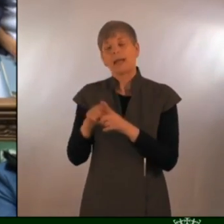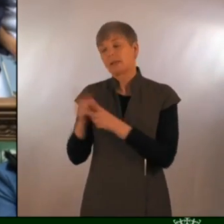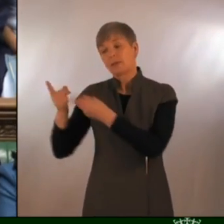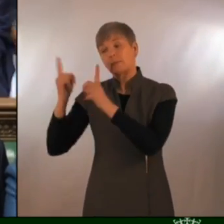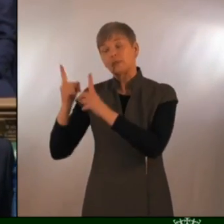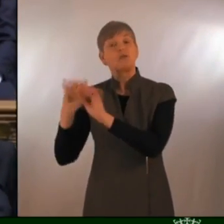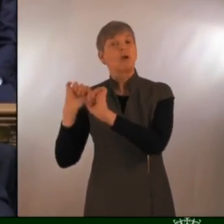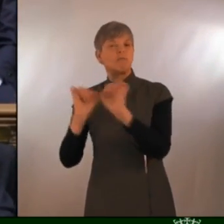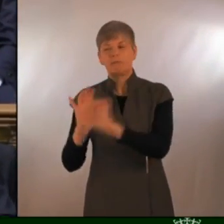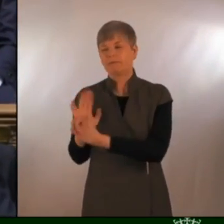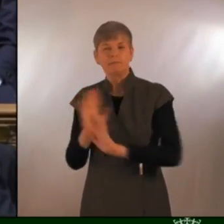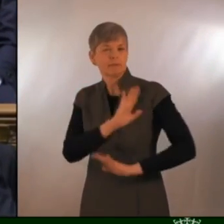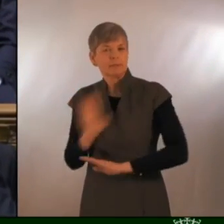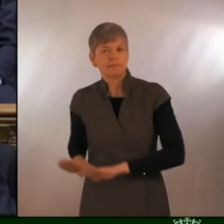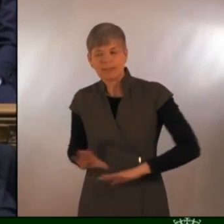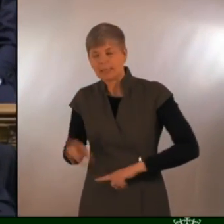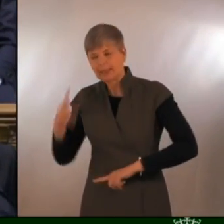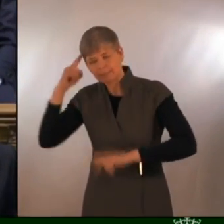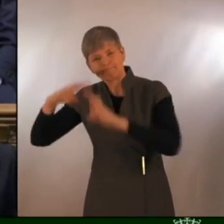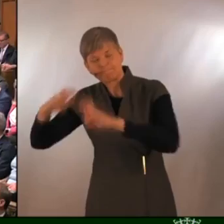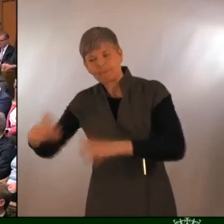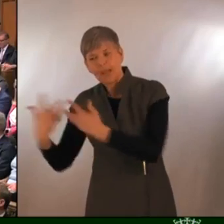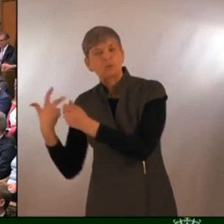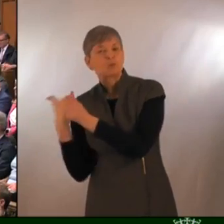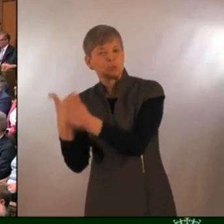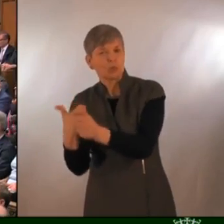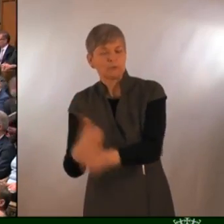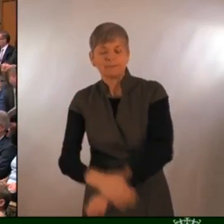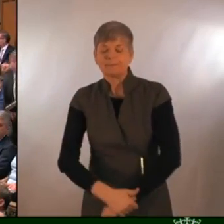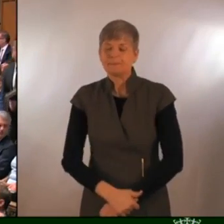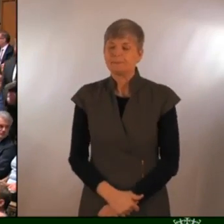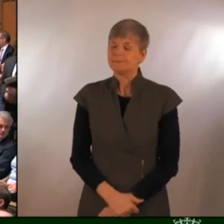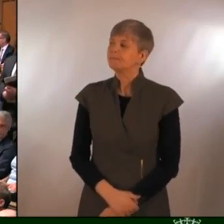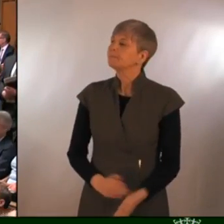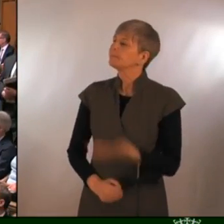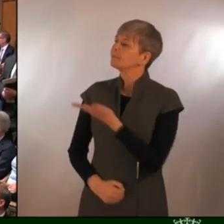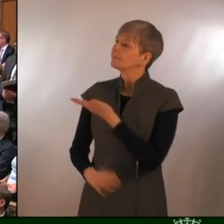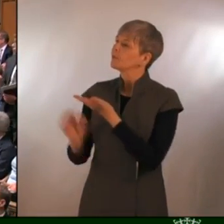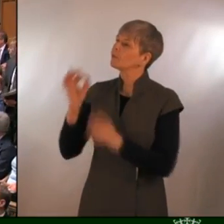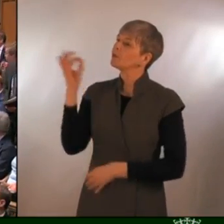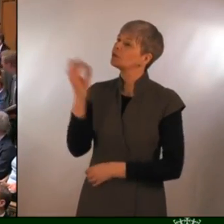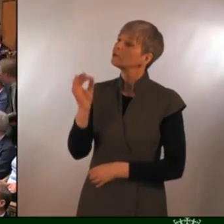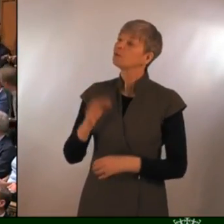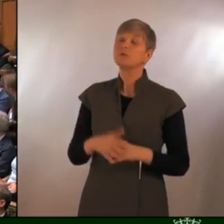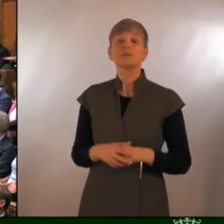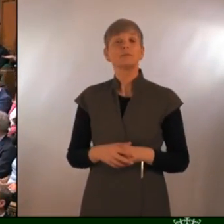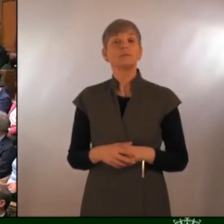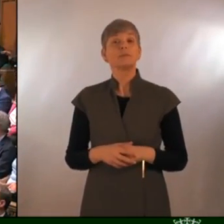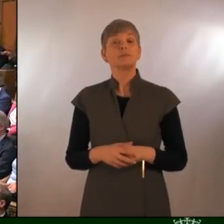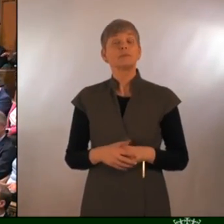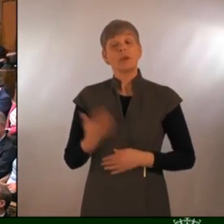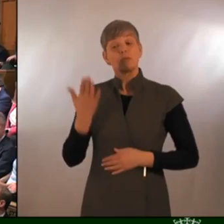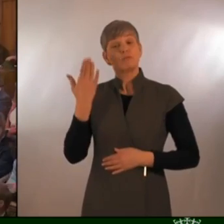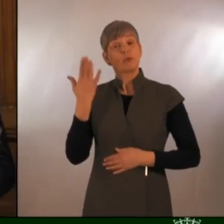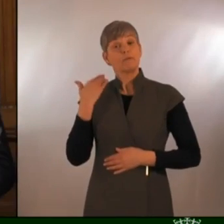provide meaningful support to those who have lost their loved ones. Julian Lewis. Given that the previous Defence